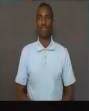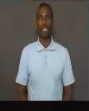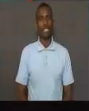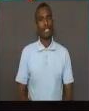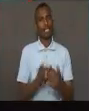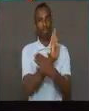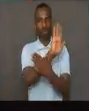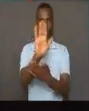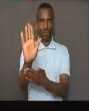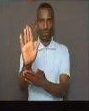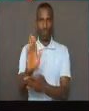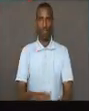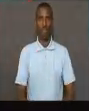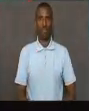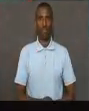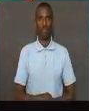Begin.